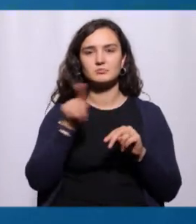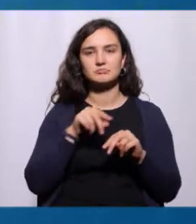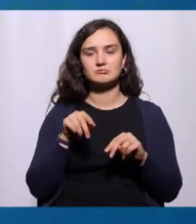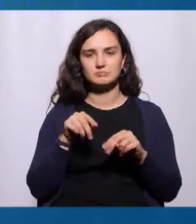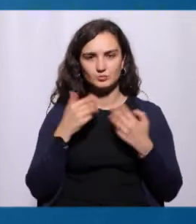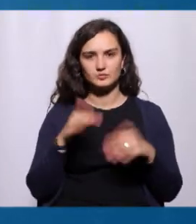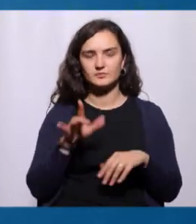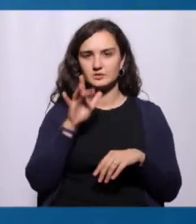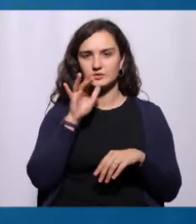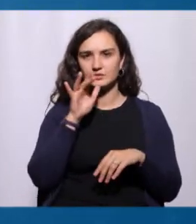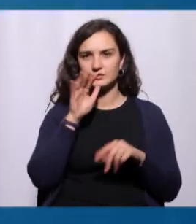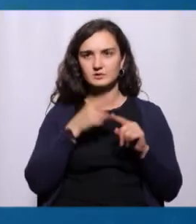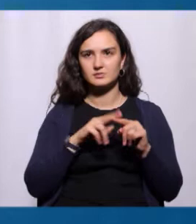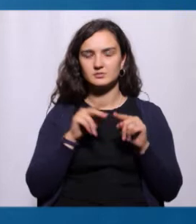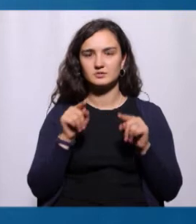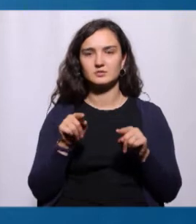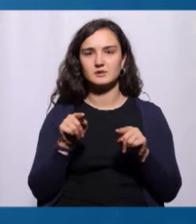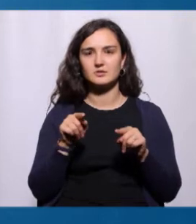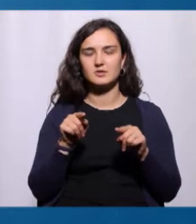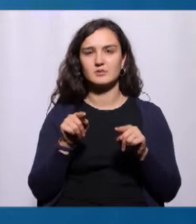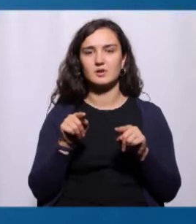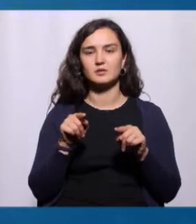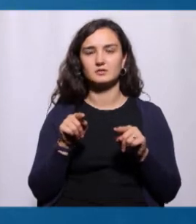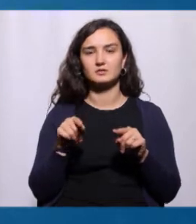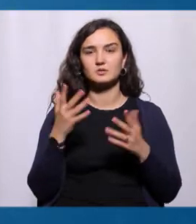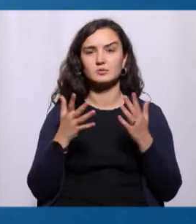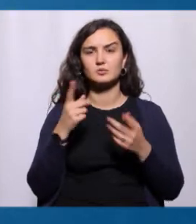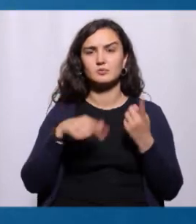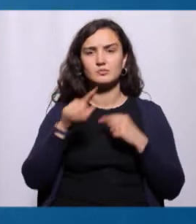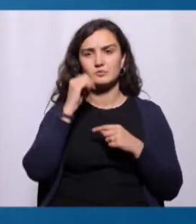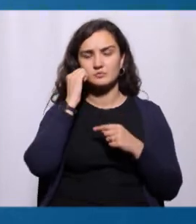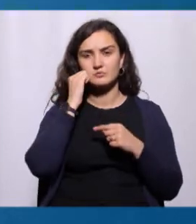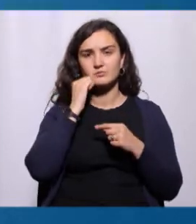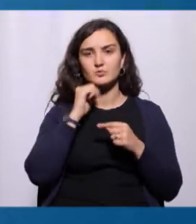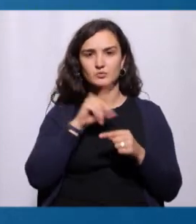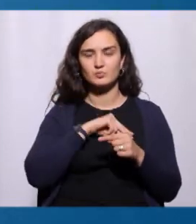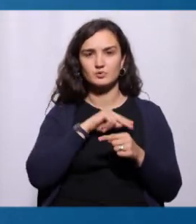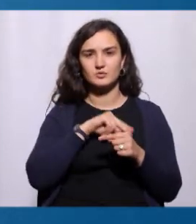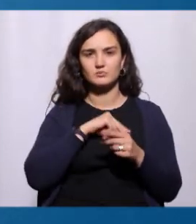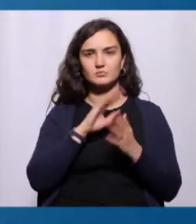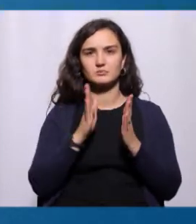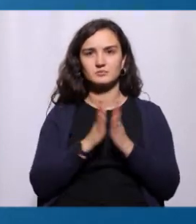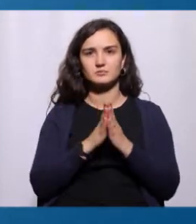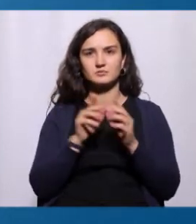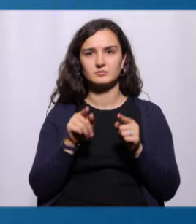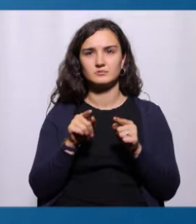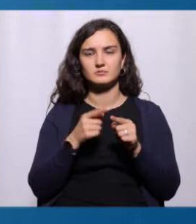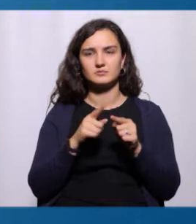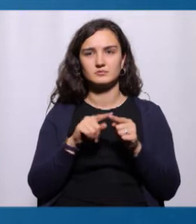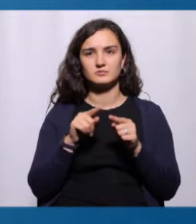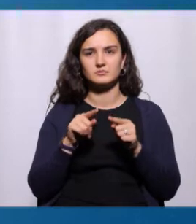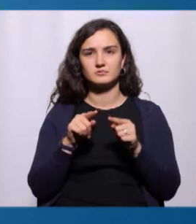the age that they are officially too old to work. In the United States,